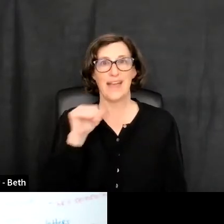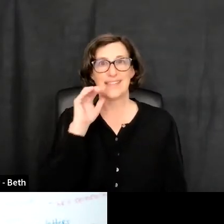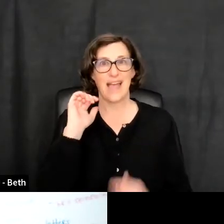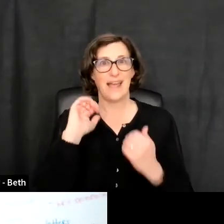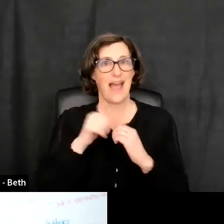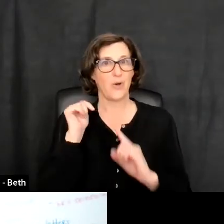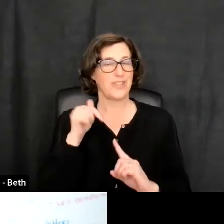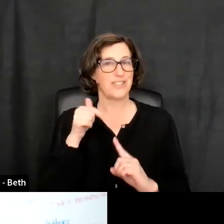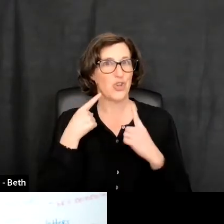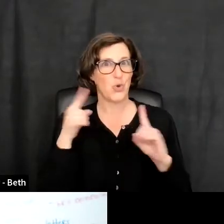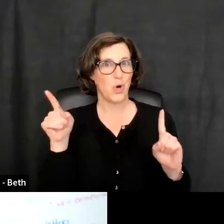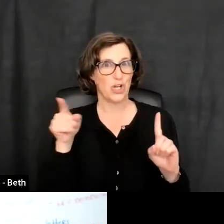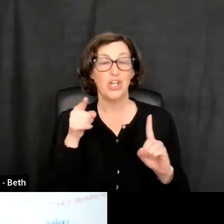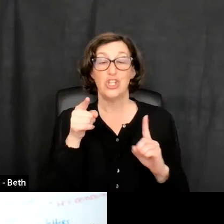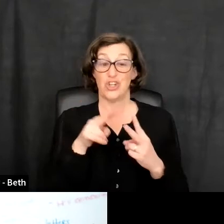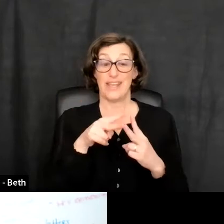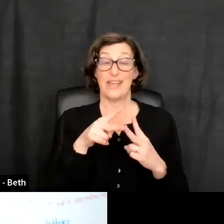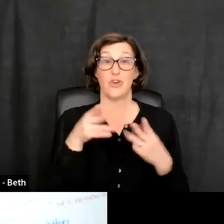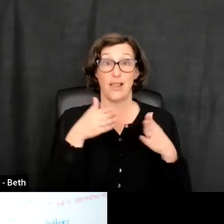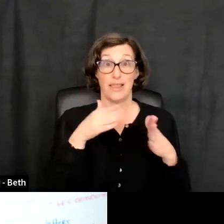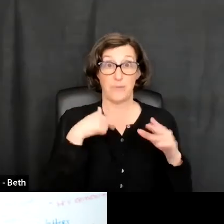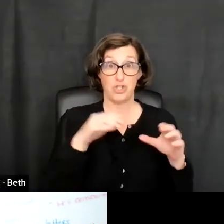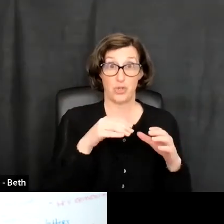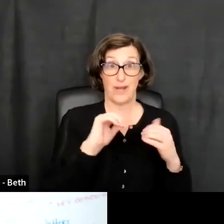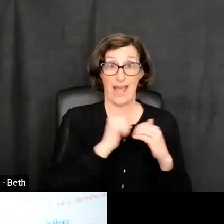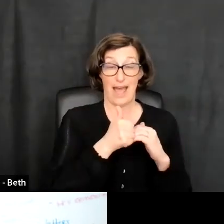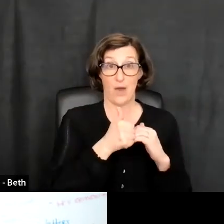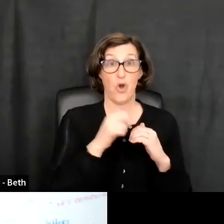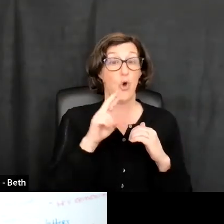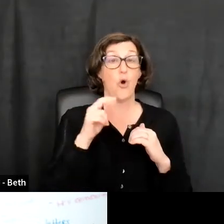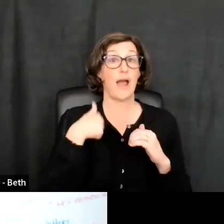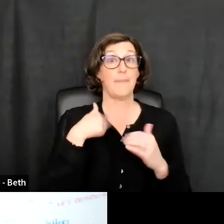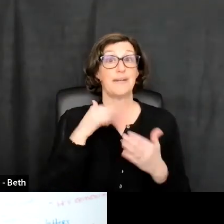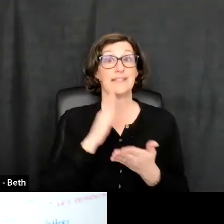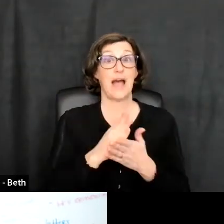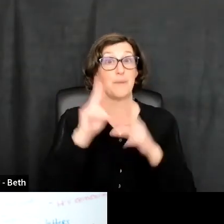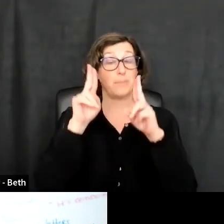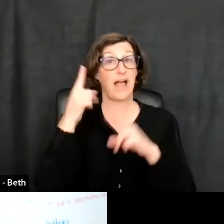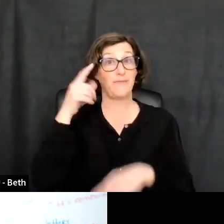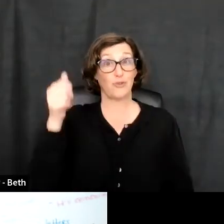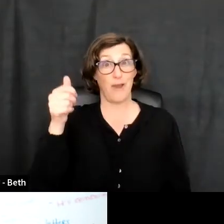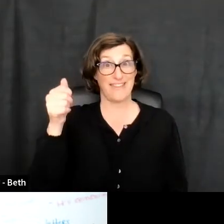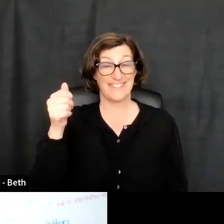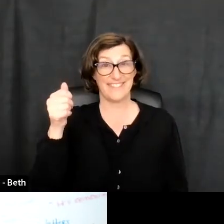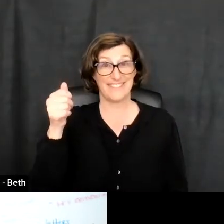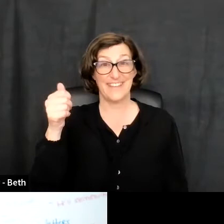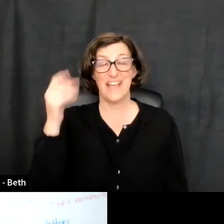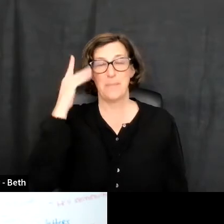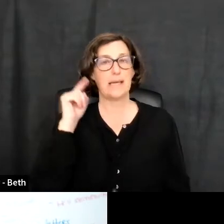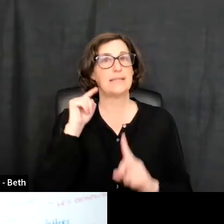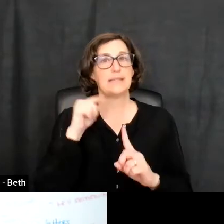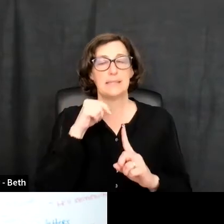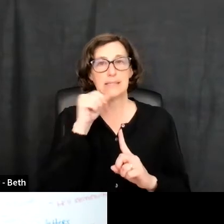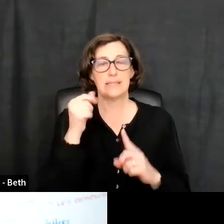work. So you're either going to let me do this the way I need to, or I'm going to stop applying for grants where you get the indirects, because this does not